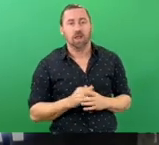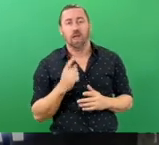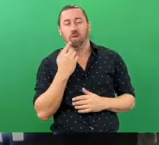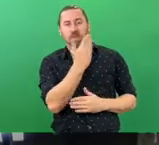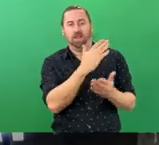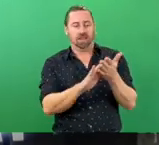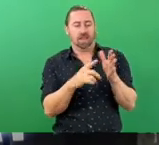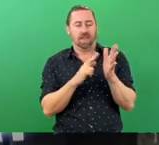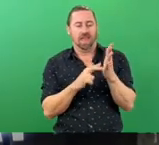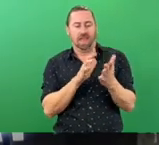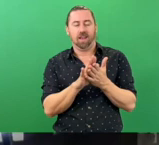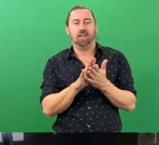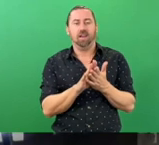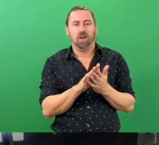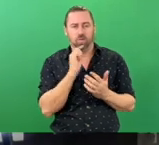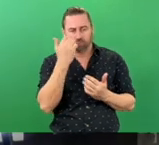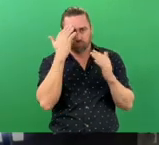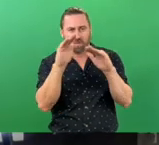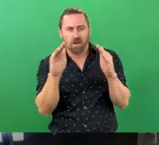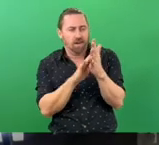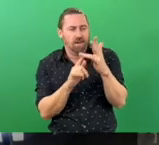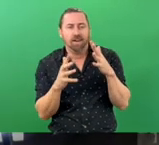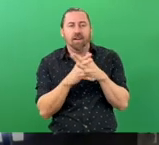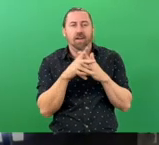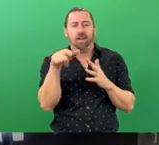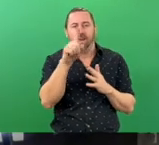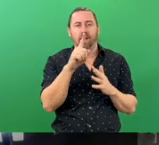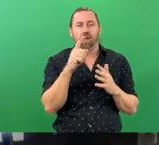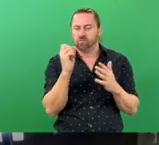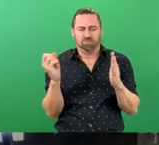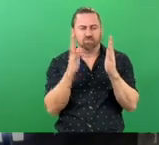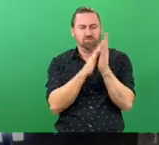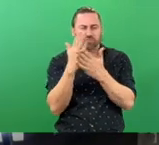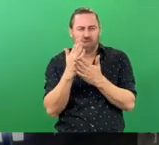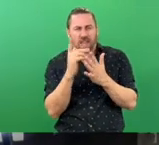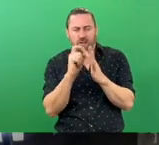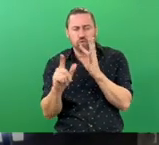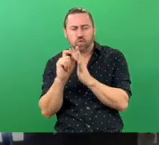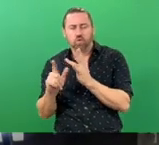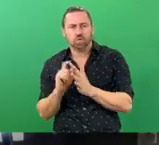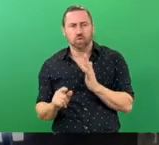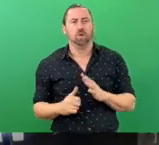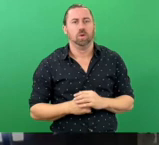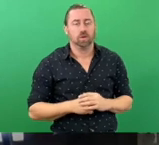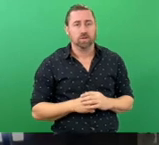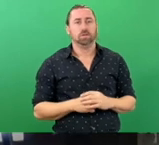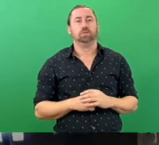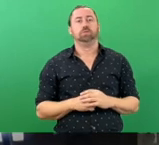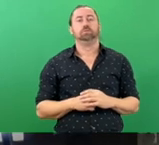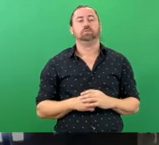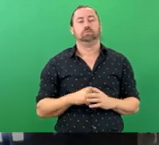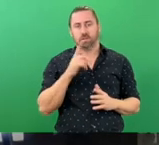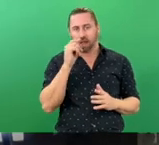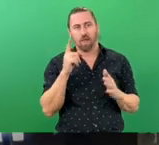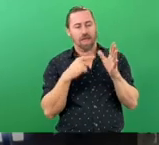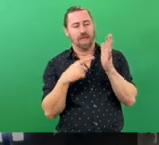back to Hannah in just a minute, who's going to remind you of the way that you can share. Please tag Home